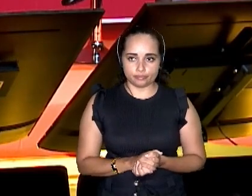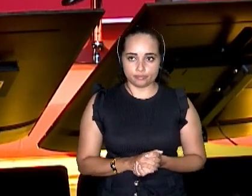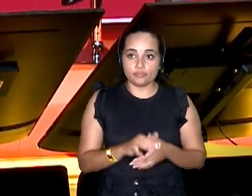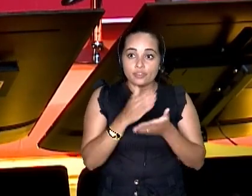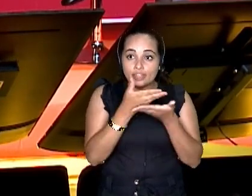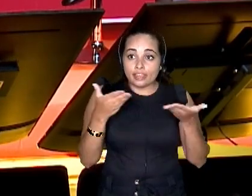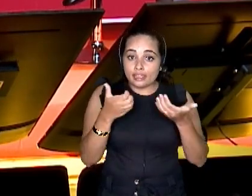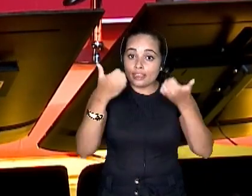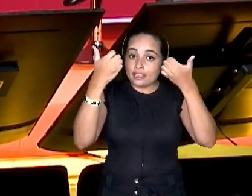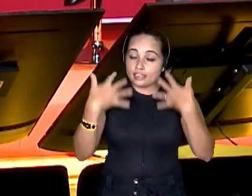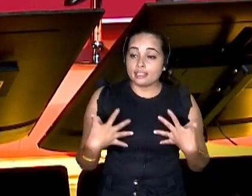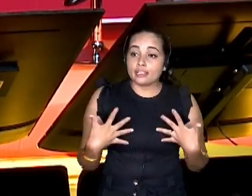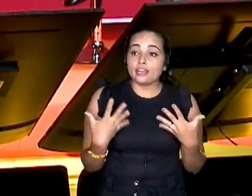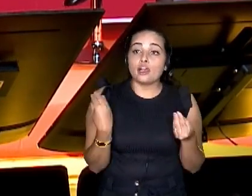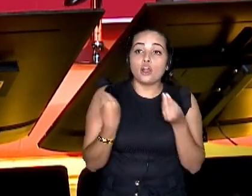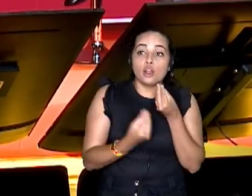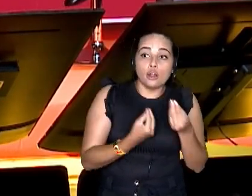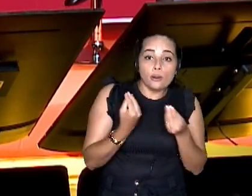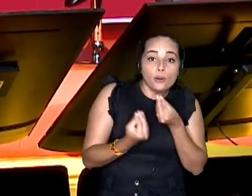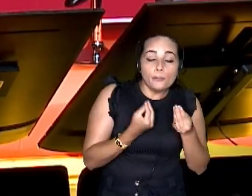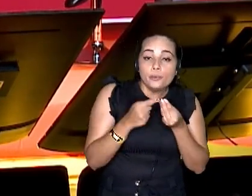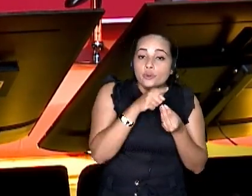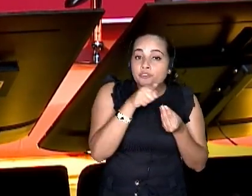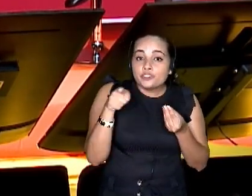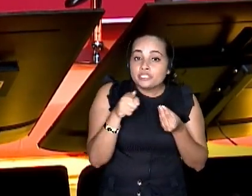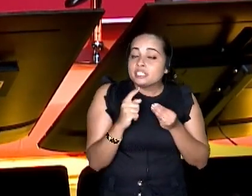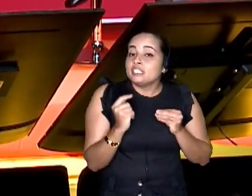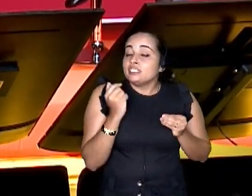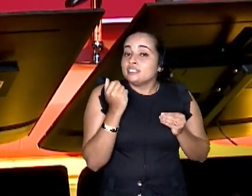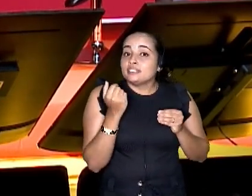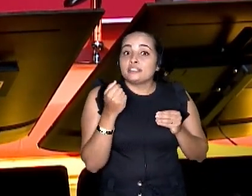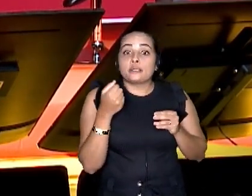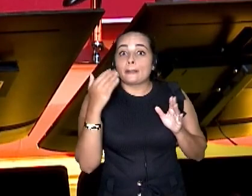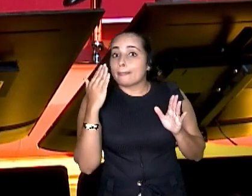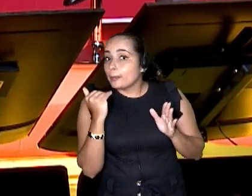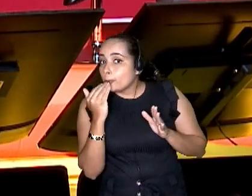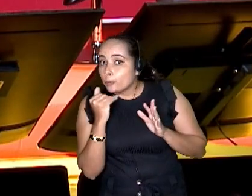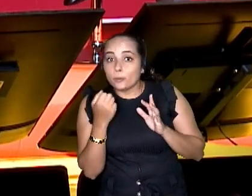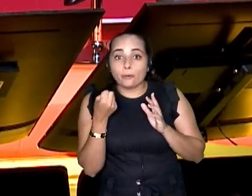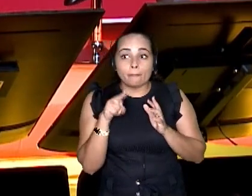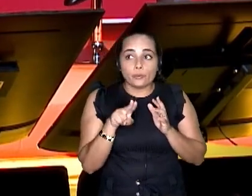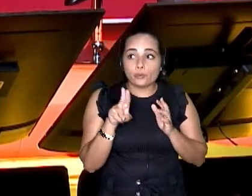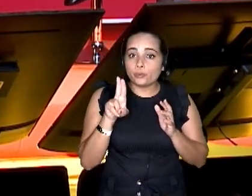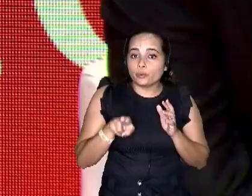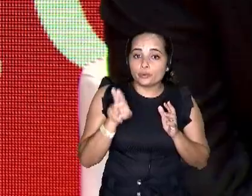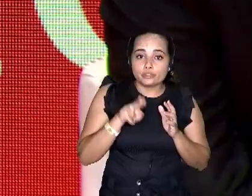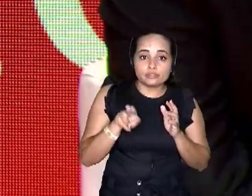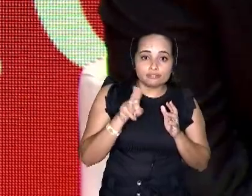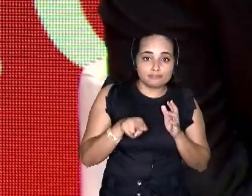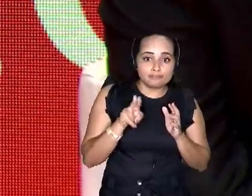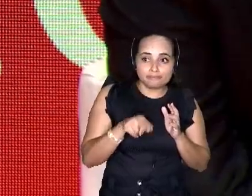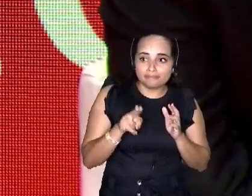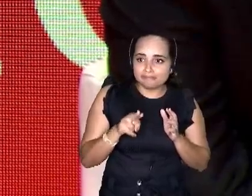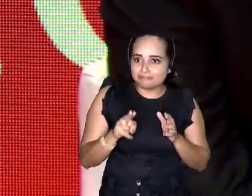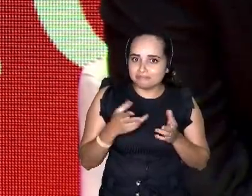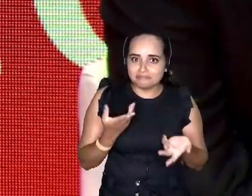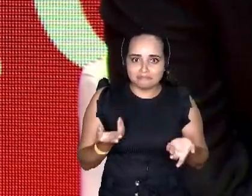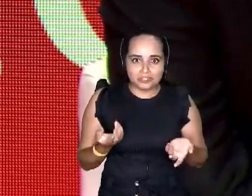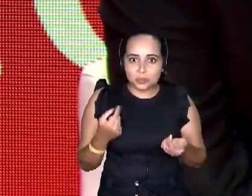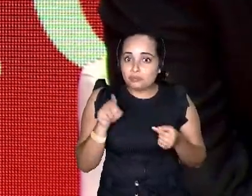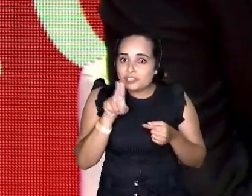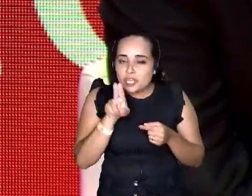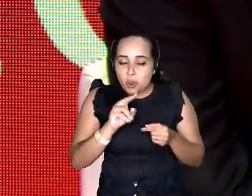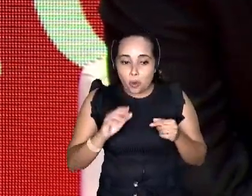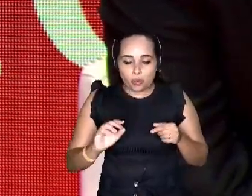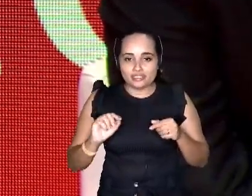a mammoth, a giant monster, as Romero says, and you eat it one small bite at a time? So I think the